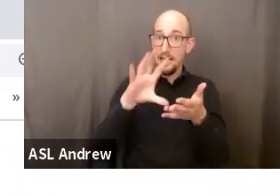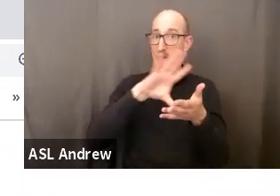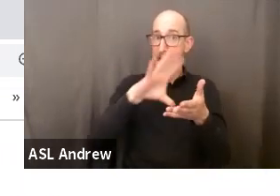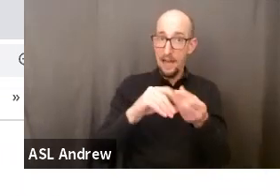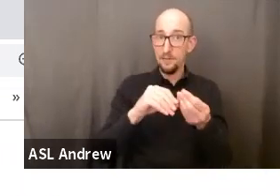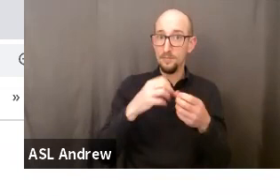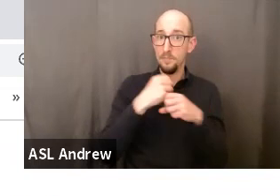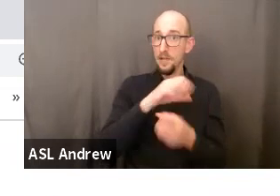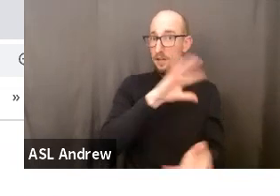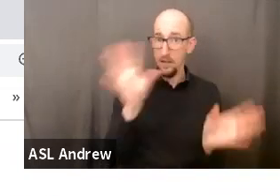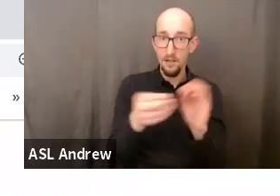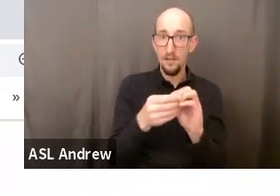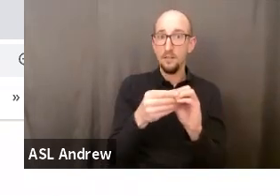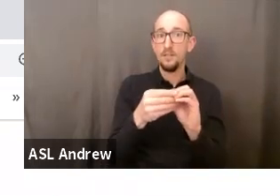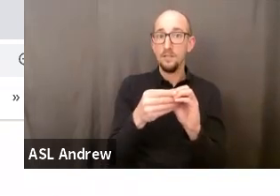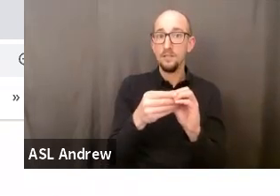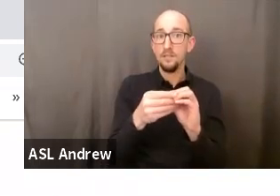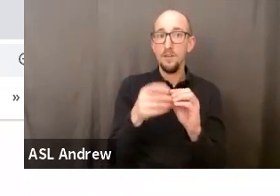the census tracts.